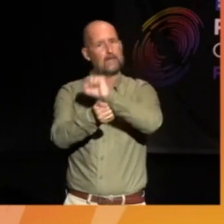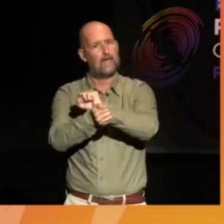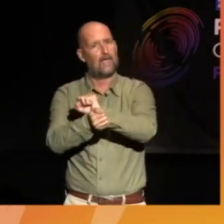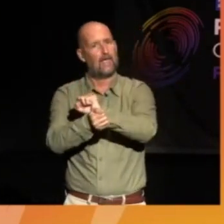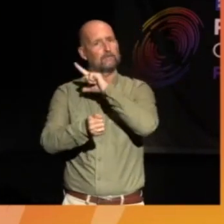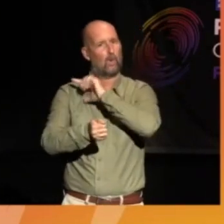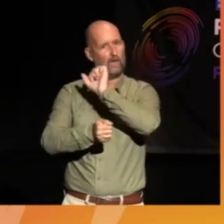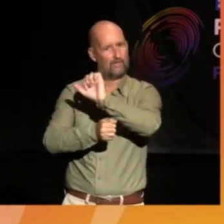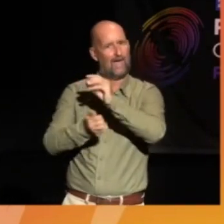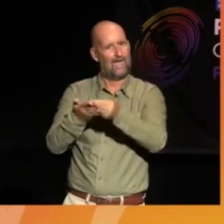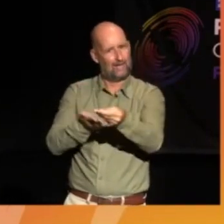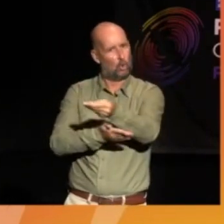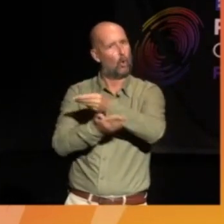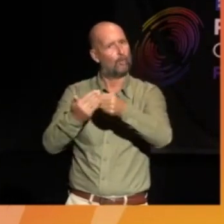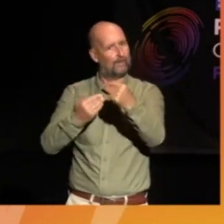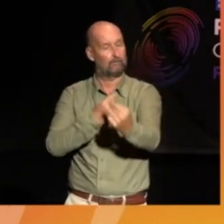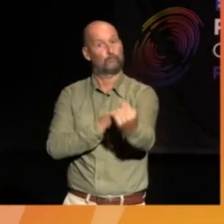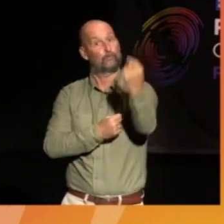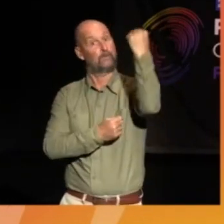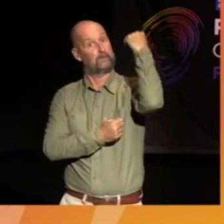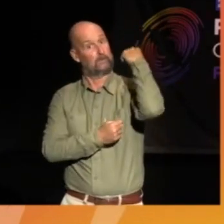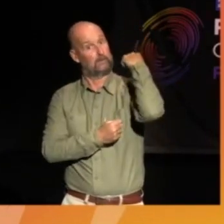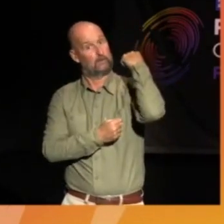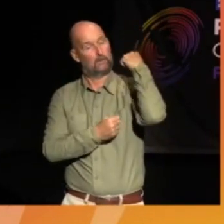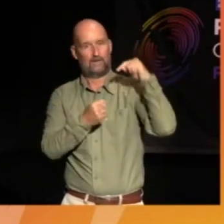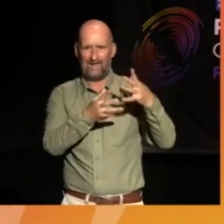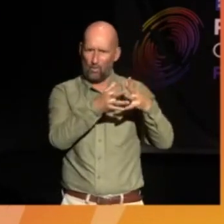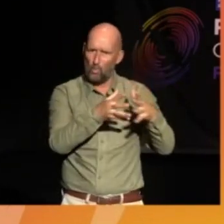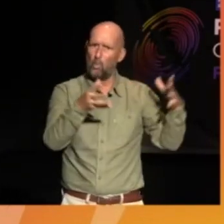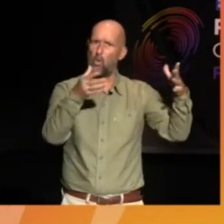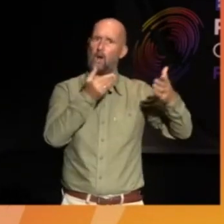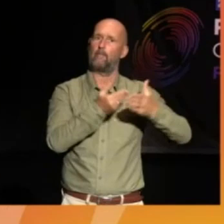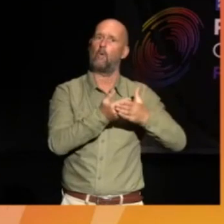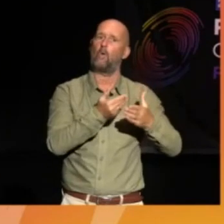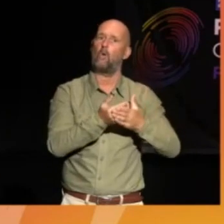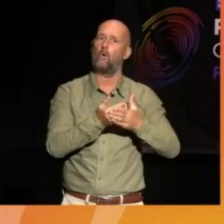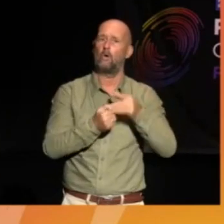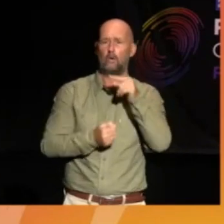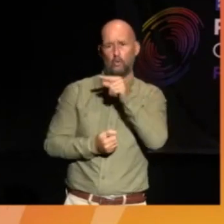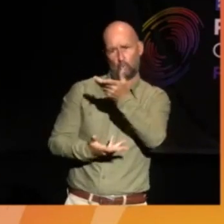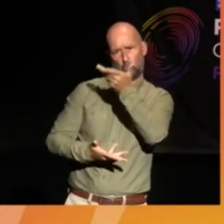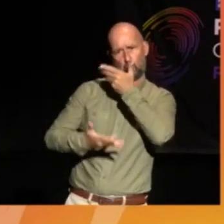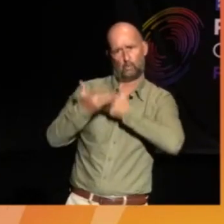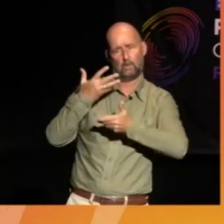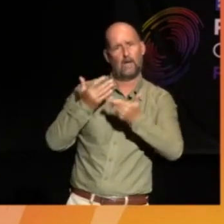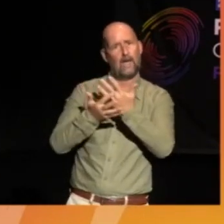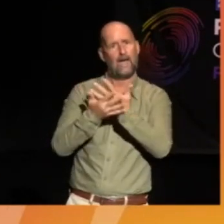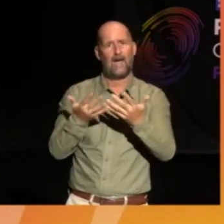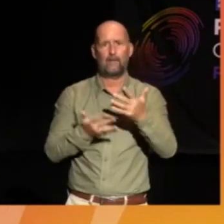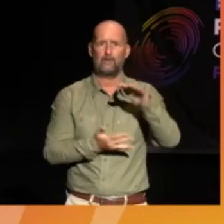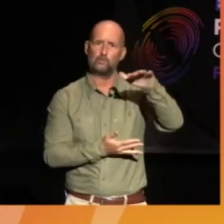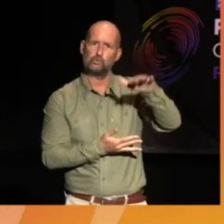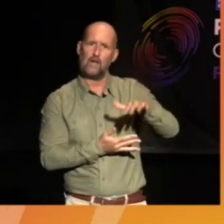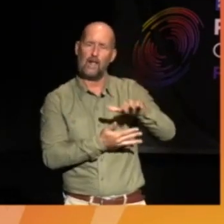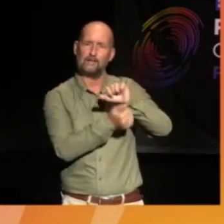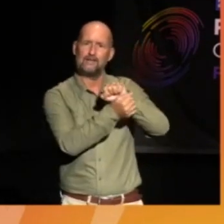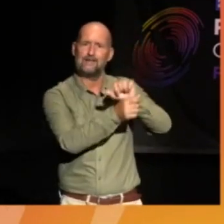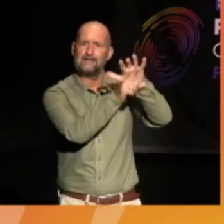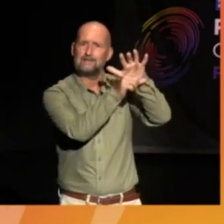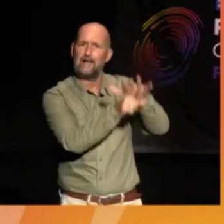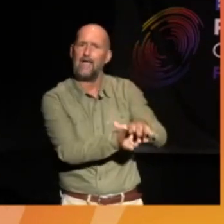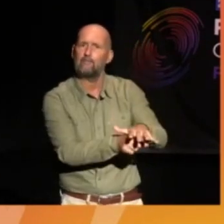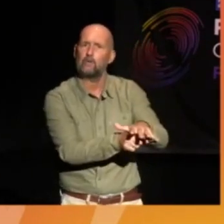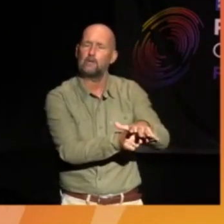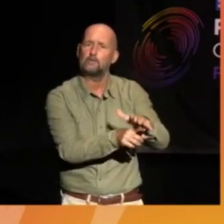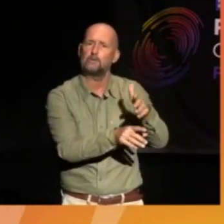of those economies. And the figures that you're giving for child laborers, for child slavery, and these are